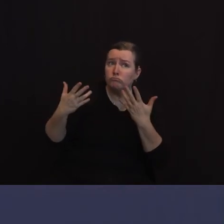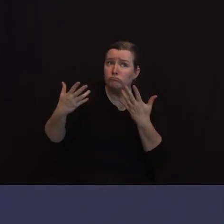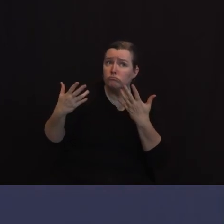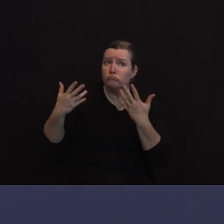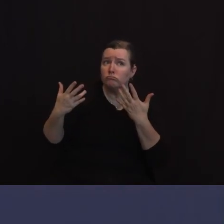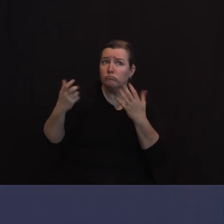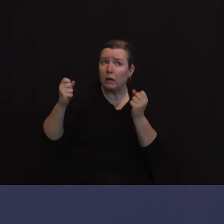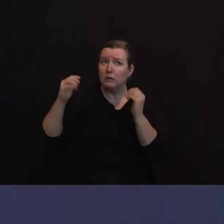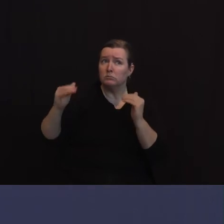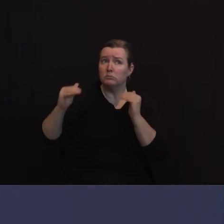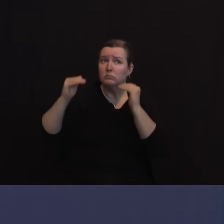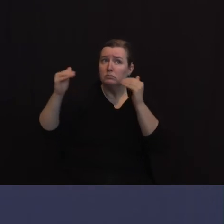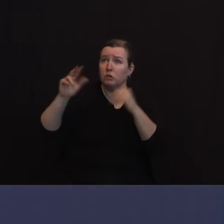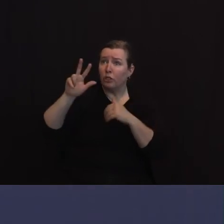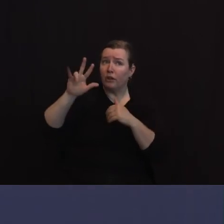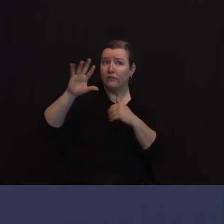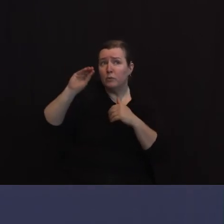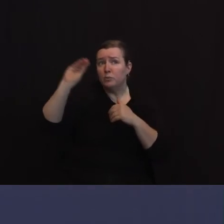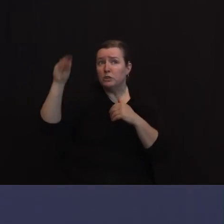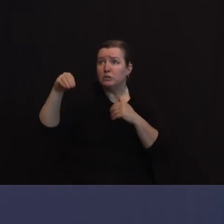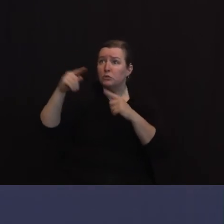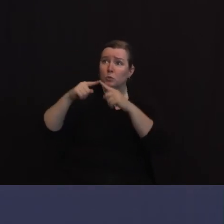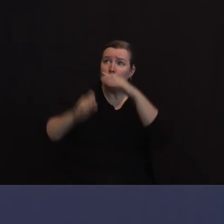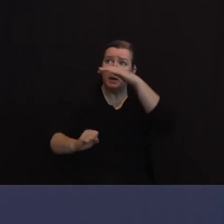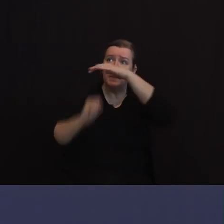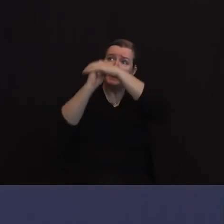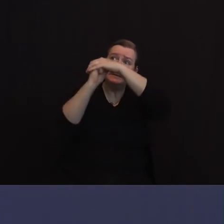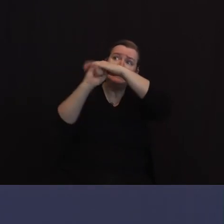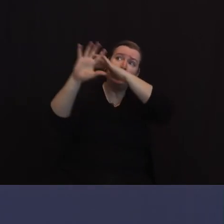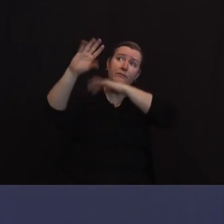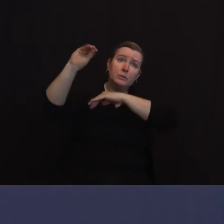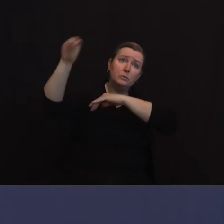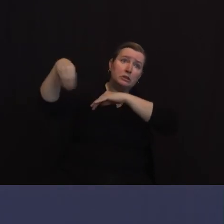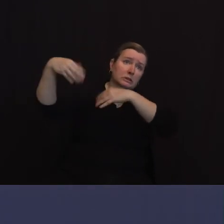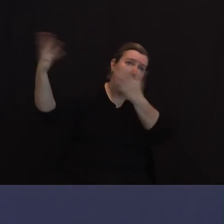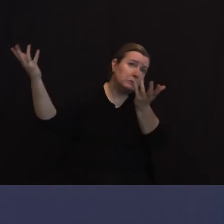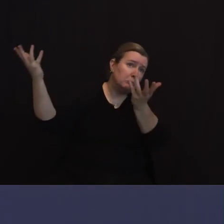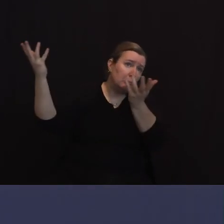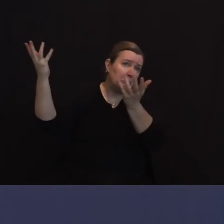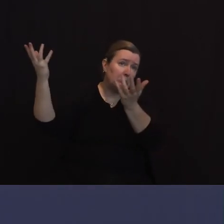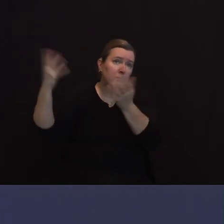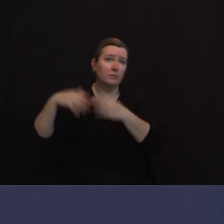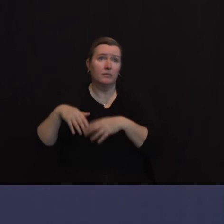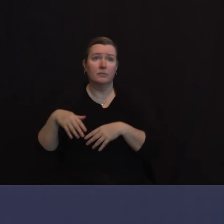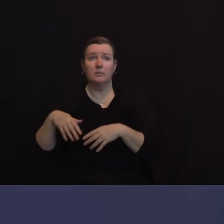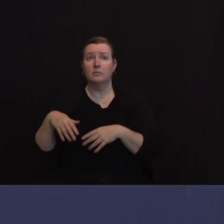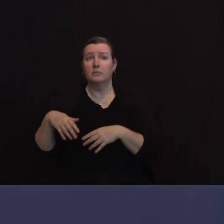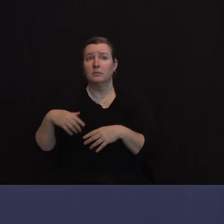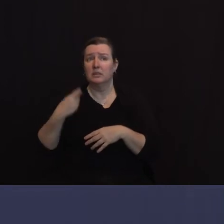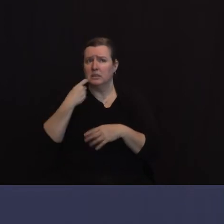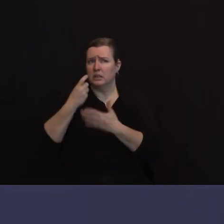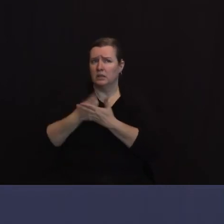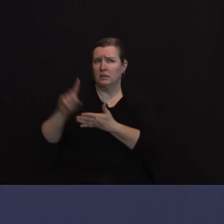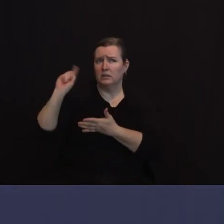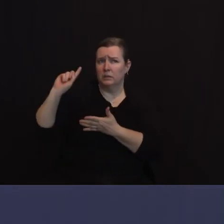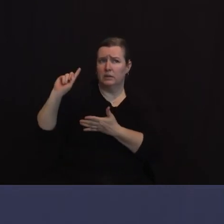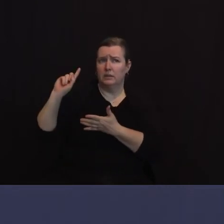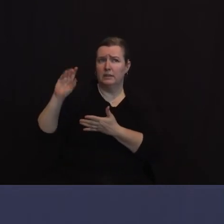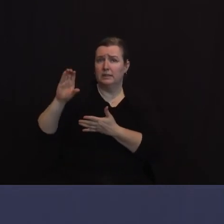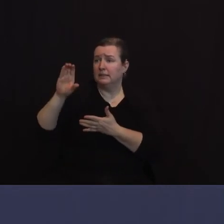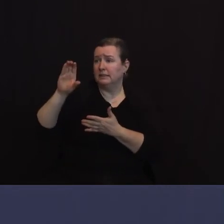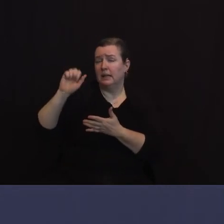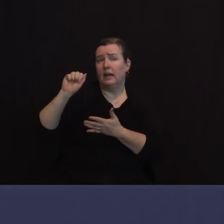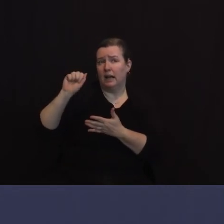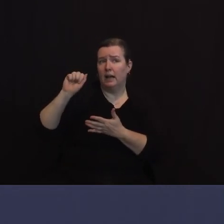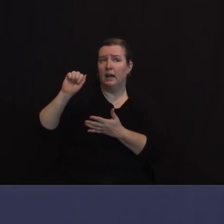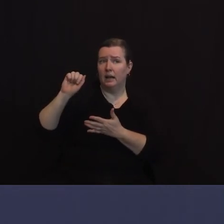next step? And last question, according to the latest CALI report last week, the Southeast region was